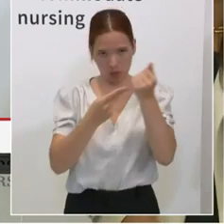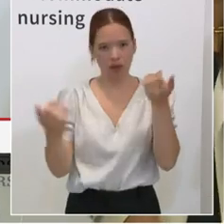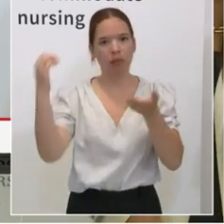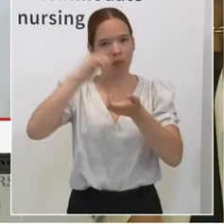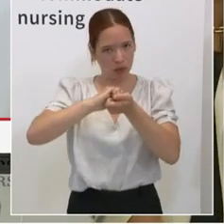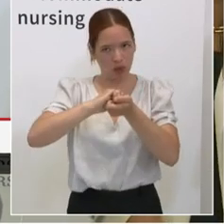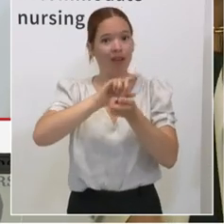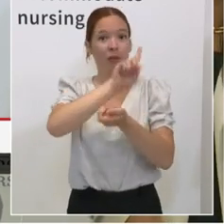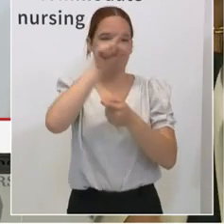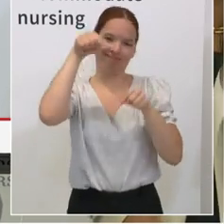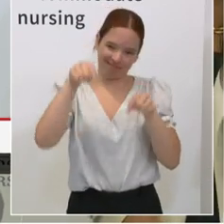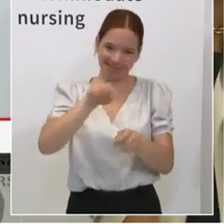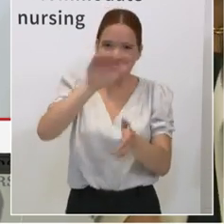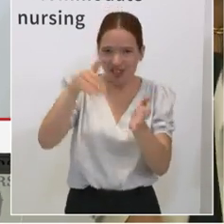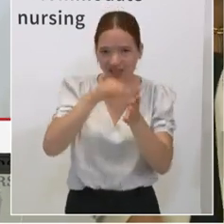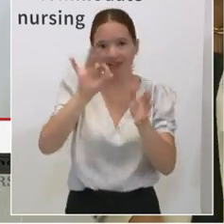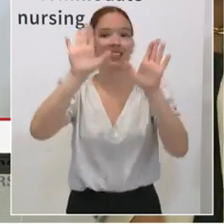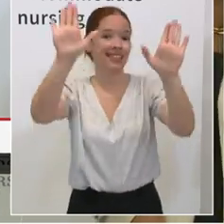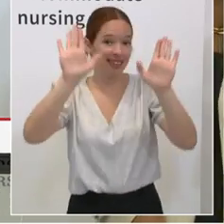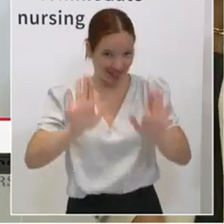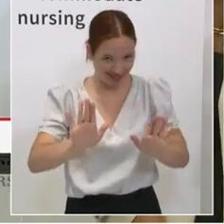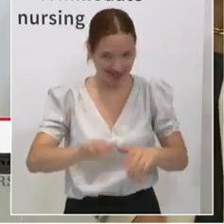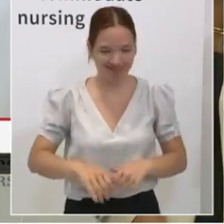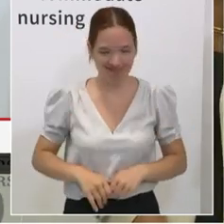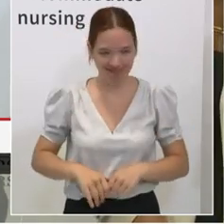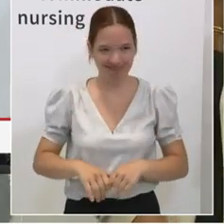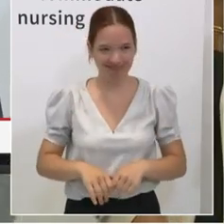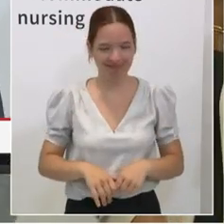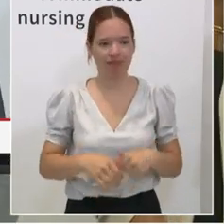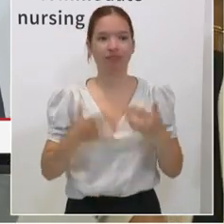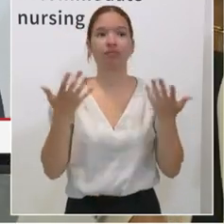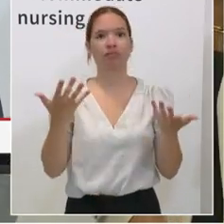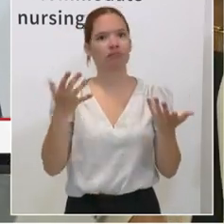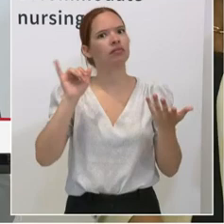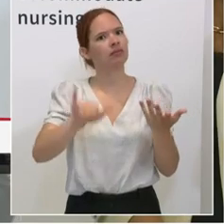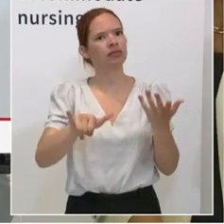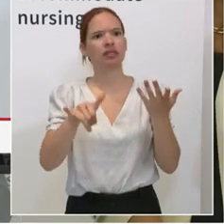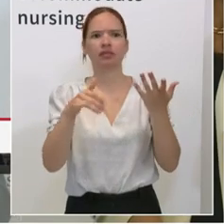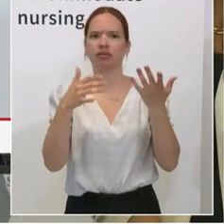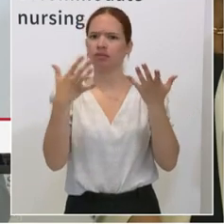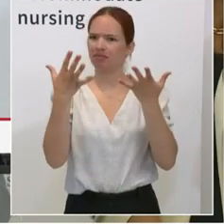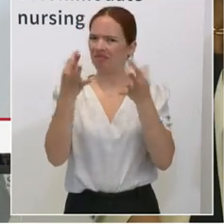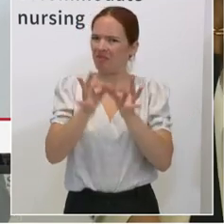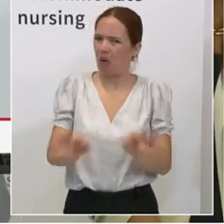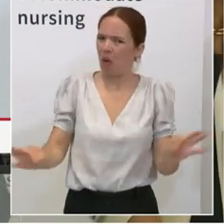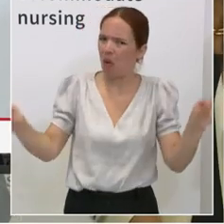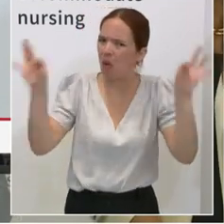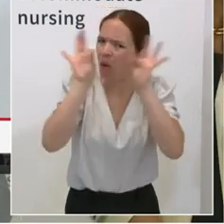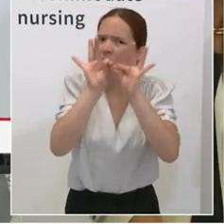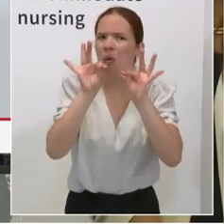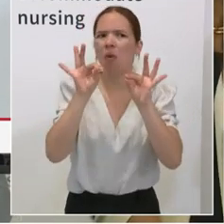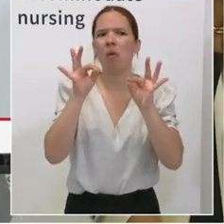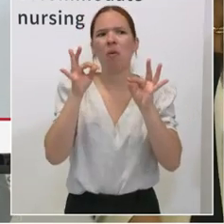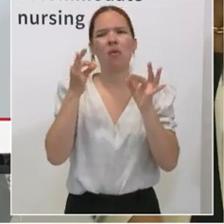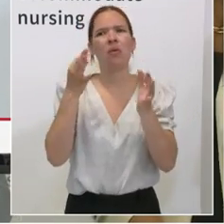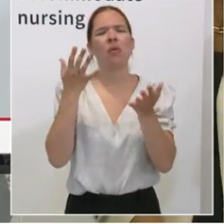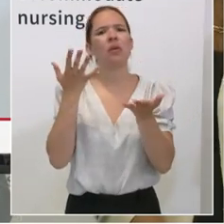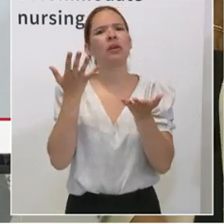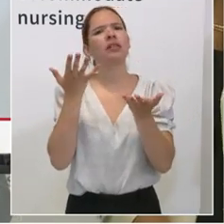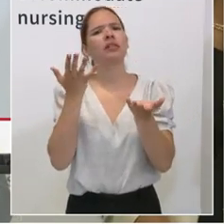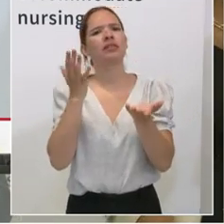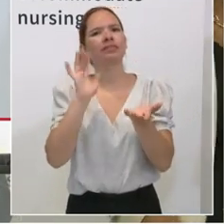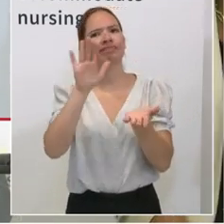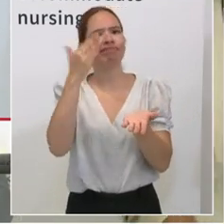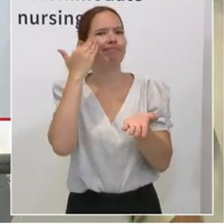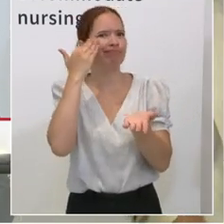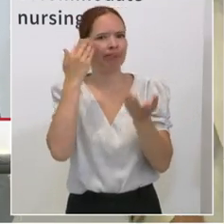that requires a whole of government approach is our effort to reduce gun violence. So